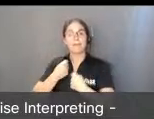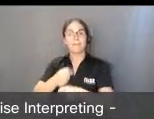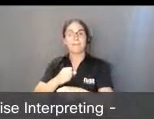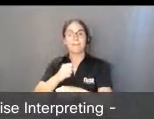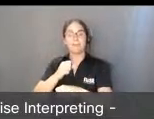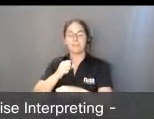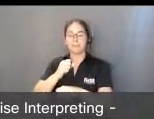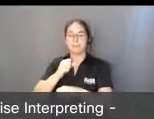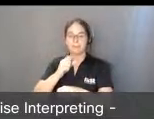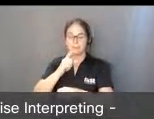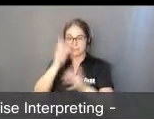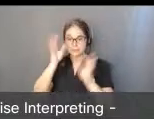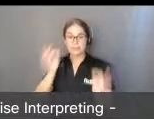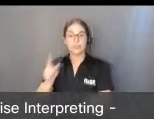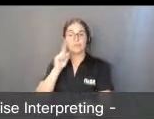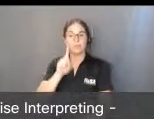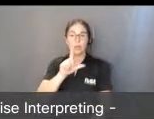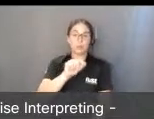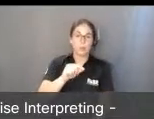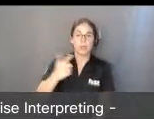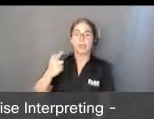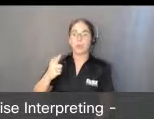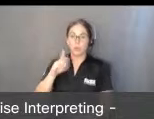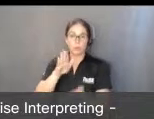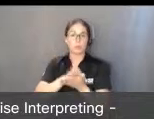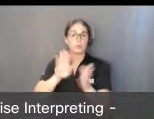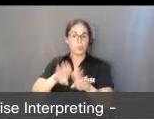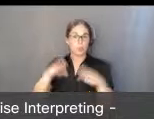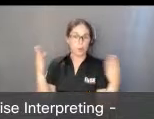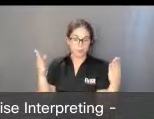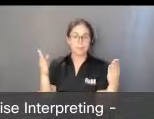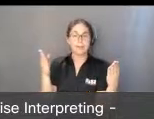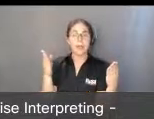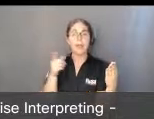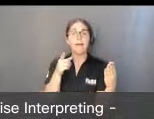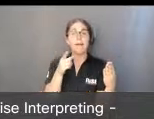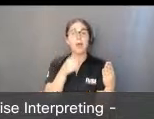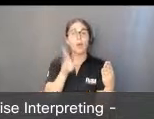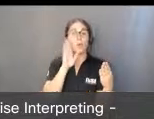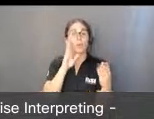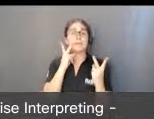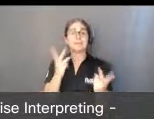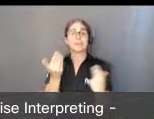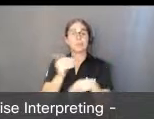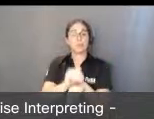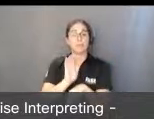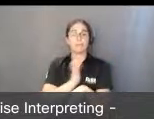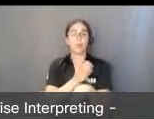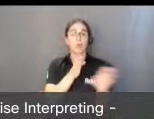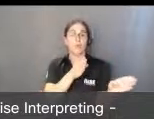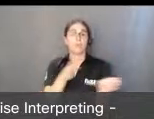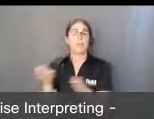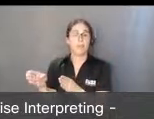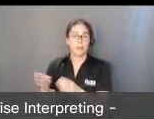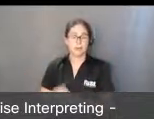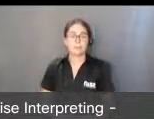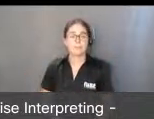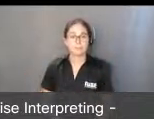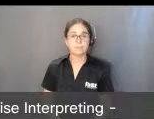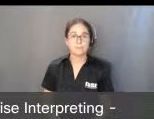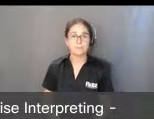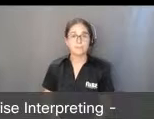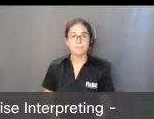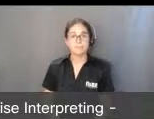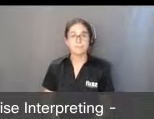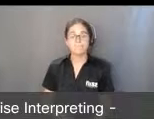the 2021 school reopening. And that's what you're gonna see tonight. And I think everybody knows